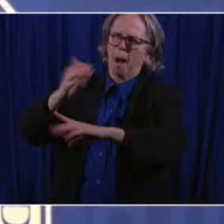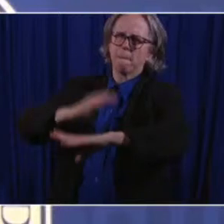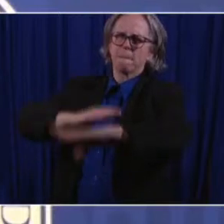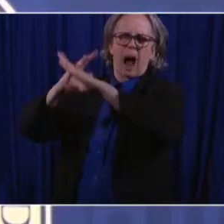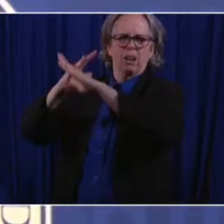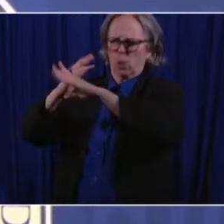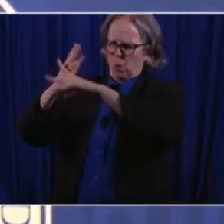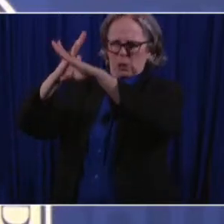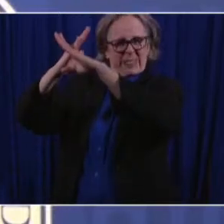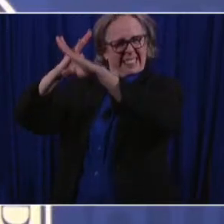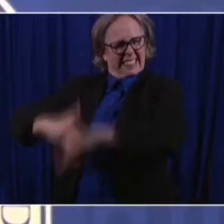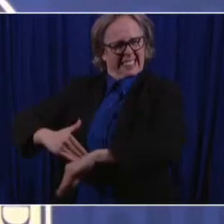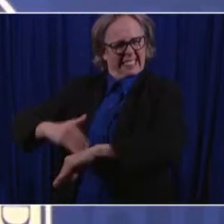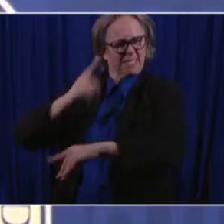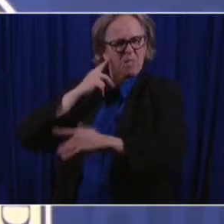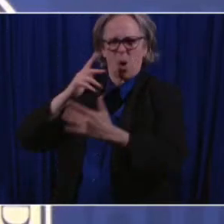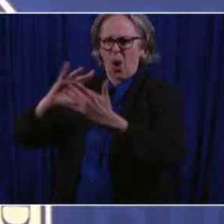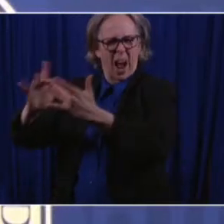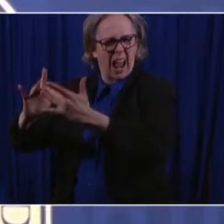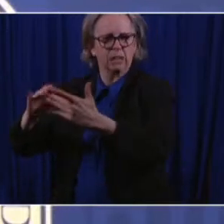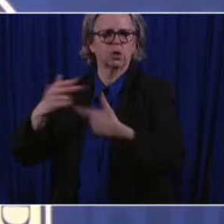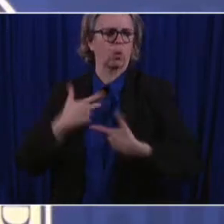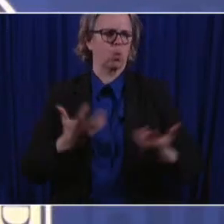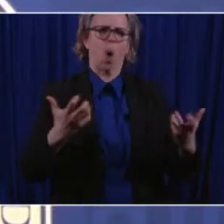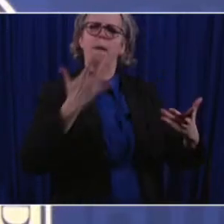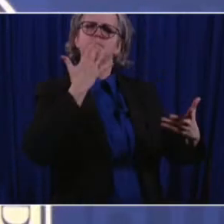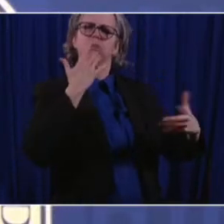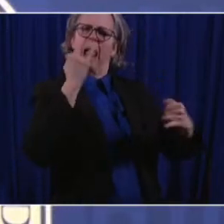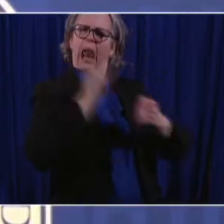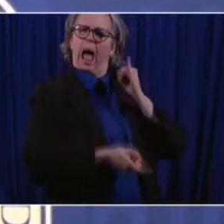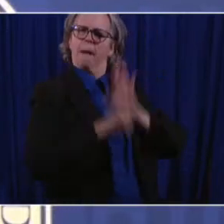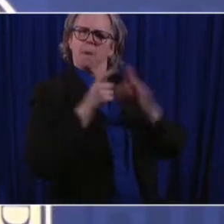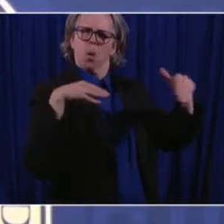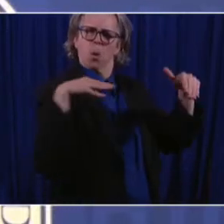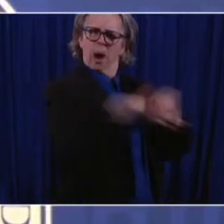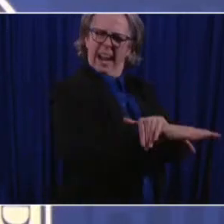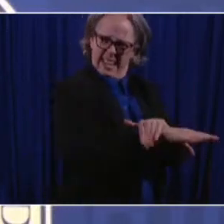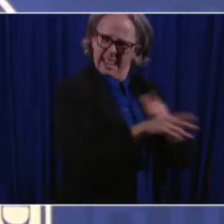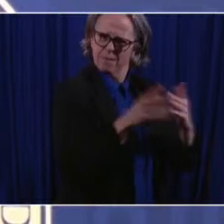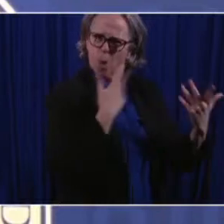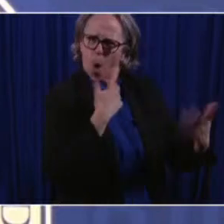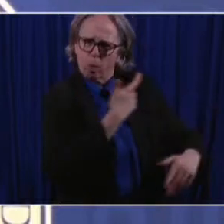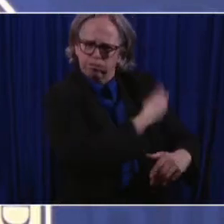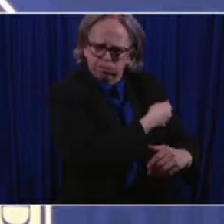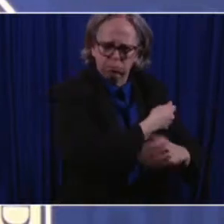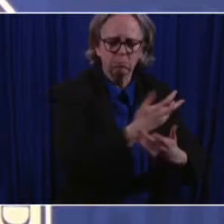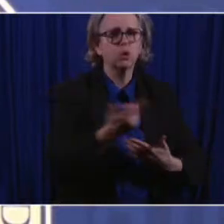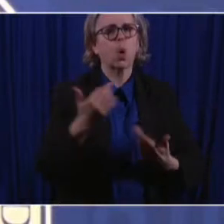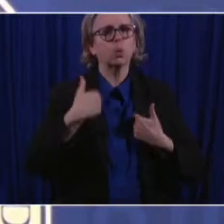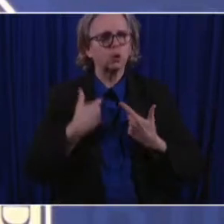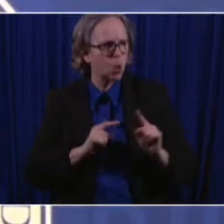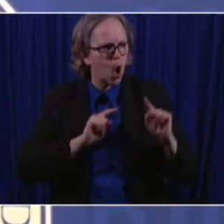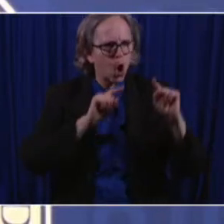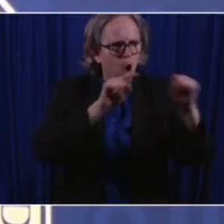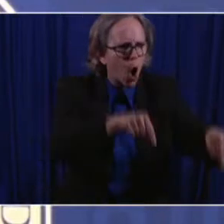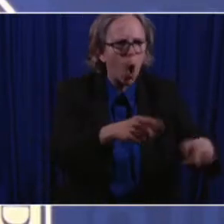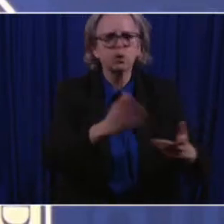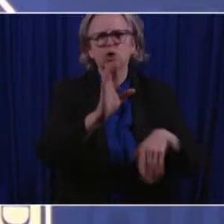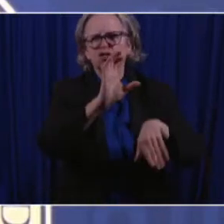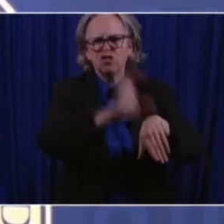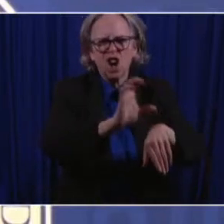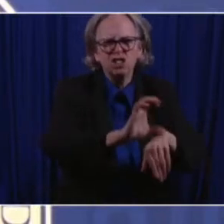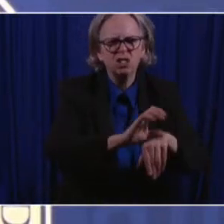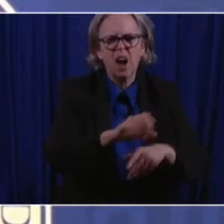community centers. We've been going to churches, to the faith-based community. We've been setting up these one-off pods, but now it's time to increase